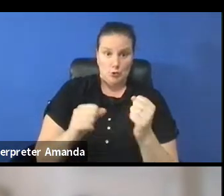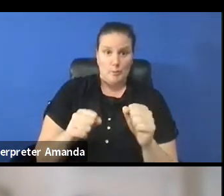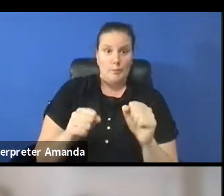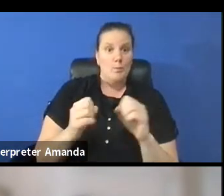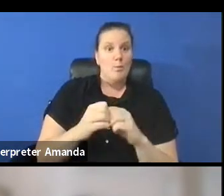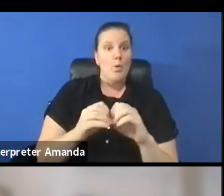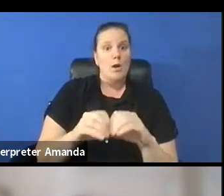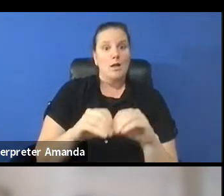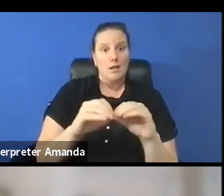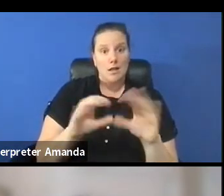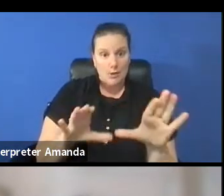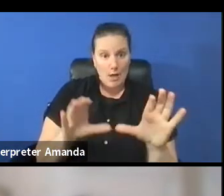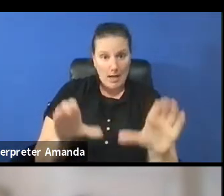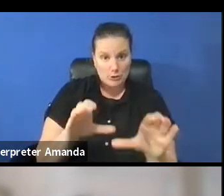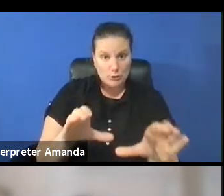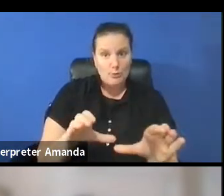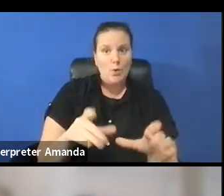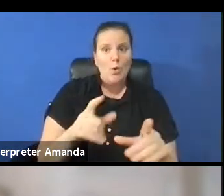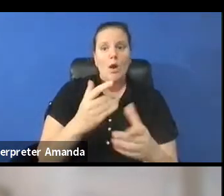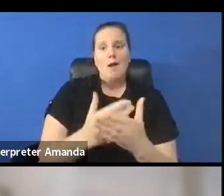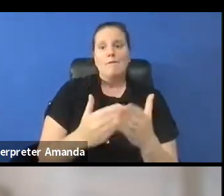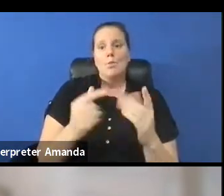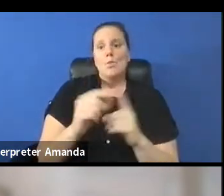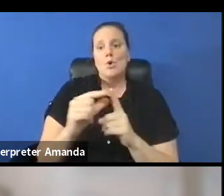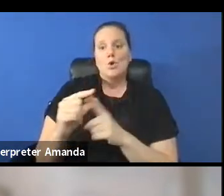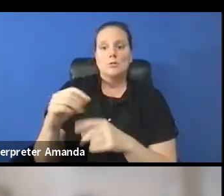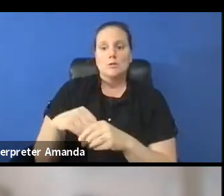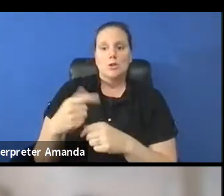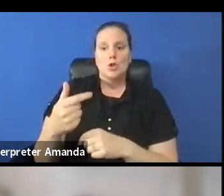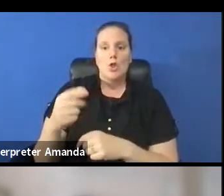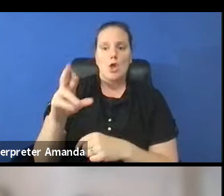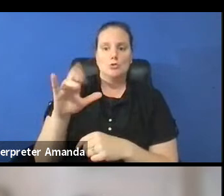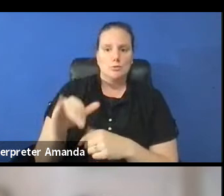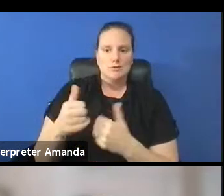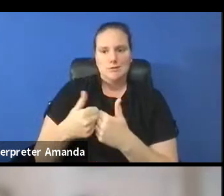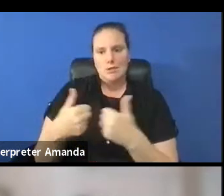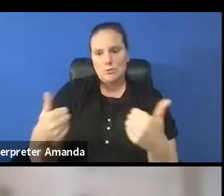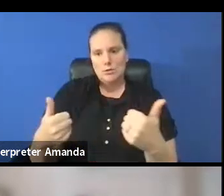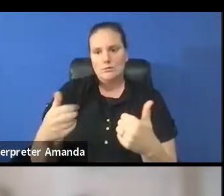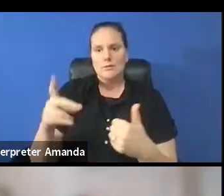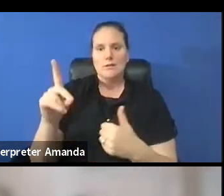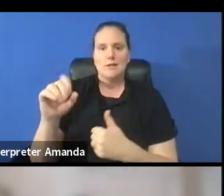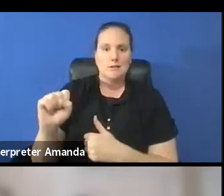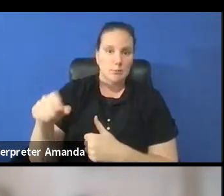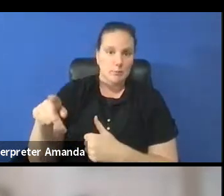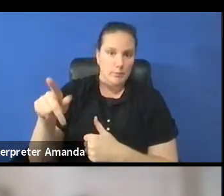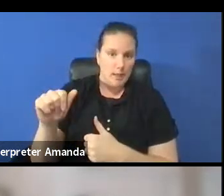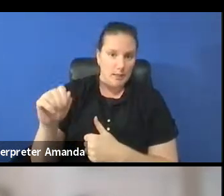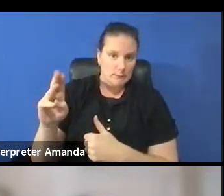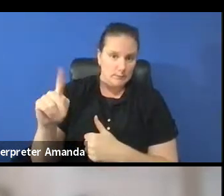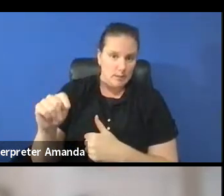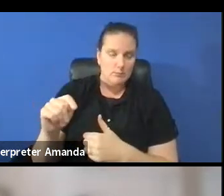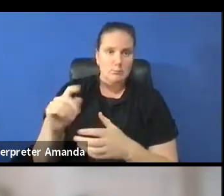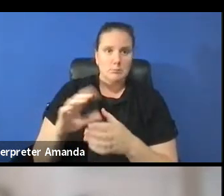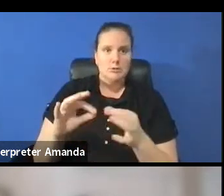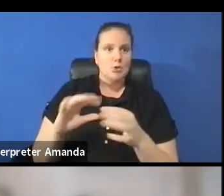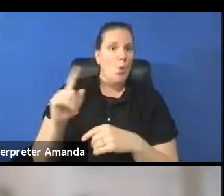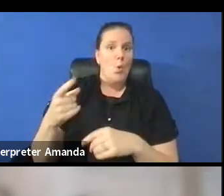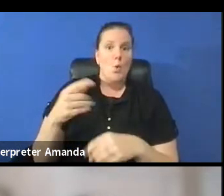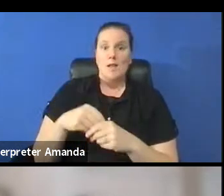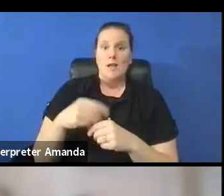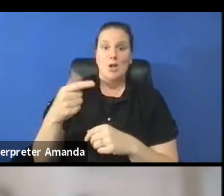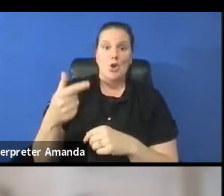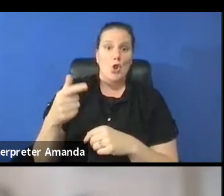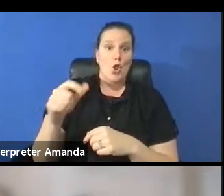clear, actionable, is that there's some words in the glossary, such as segregation and displacement, that are mentioned only in the glossary